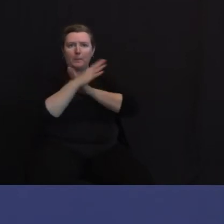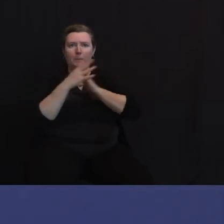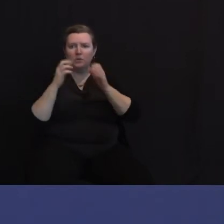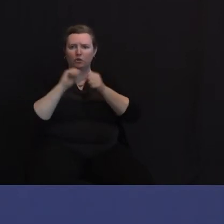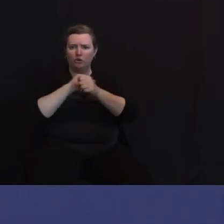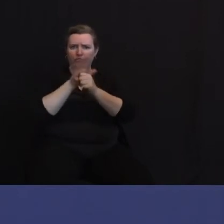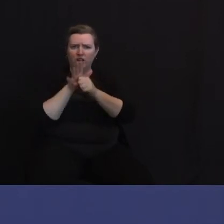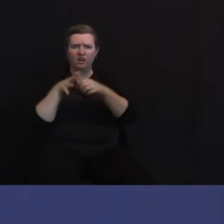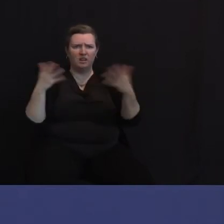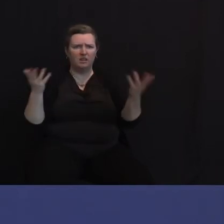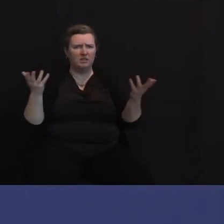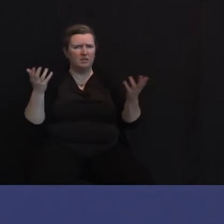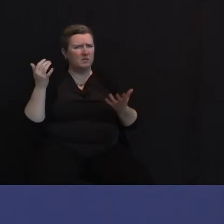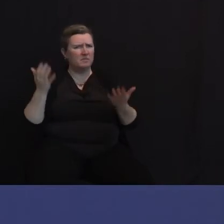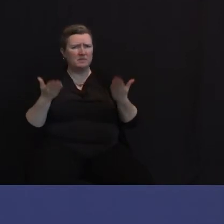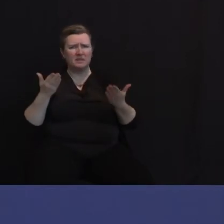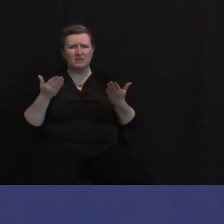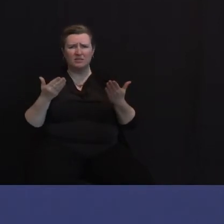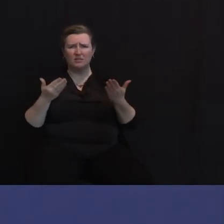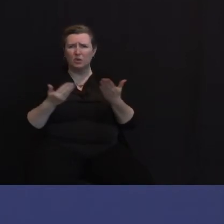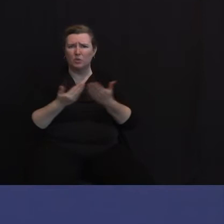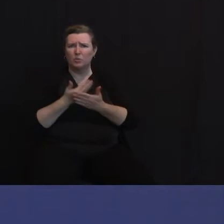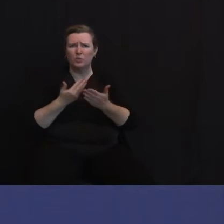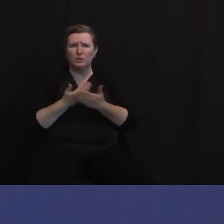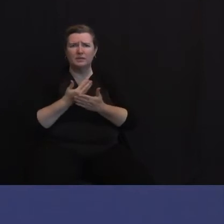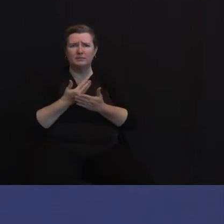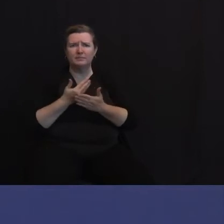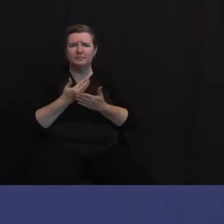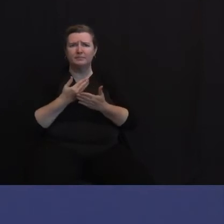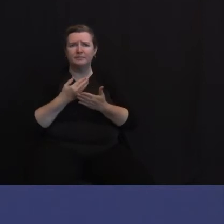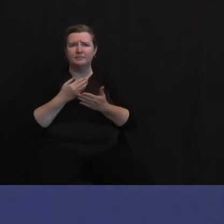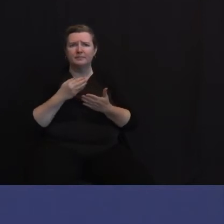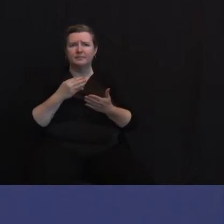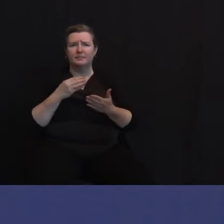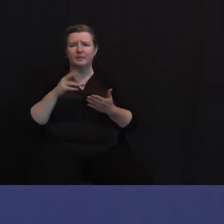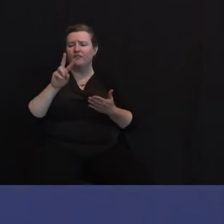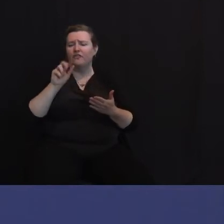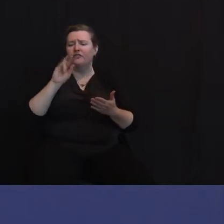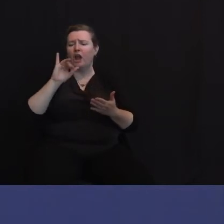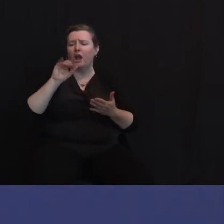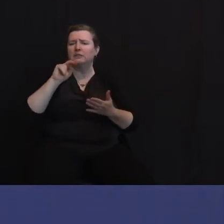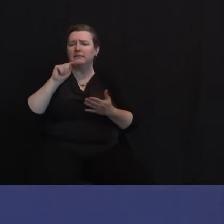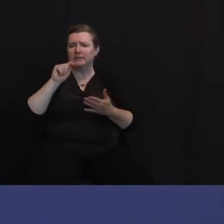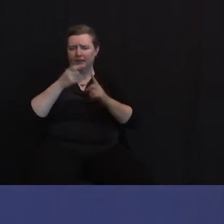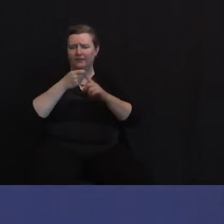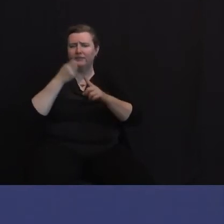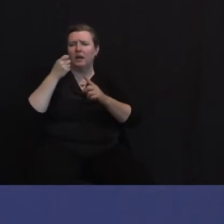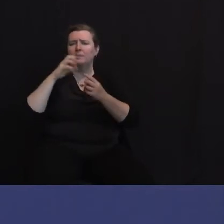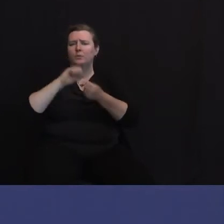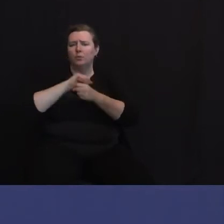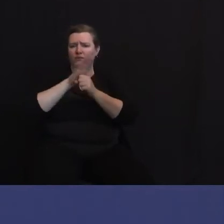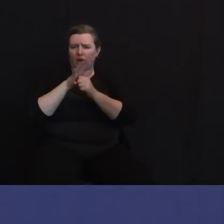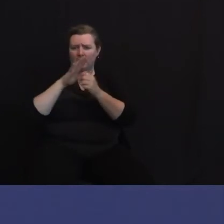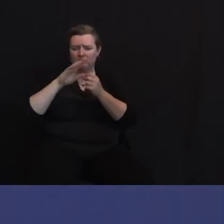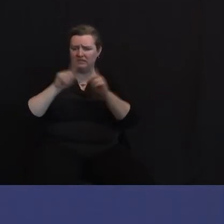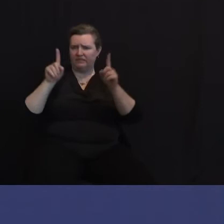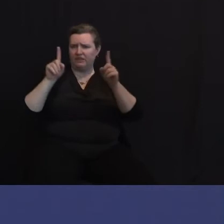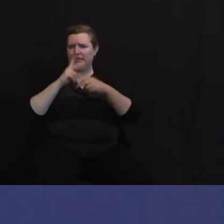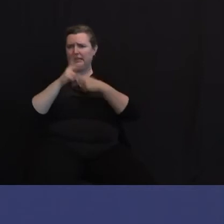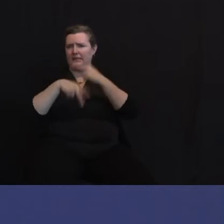this variant being in New Jersey? And my answer, stock answer so far is, I don't have the smoking gun, nothing